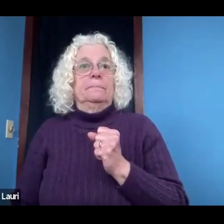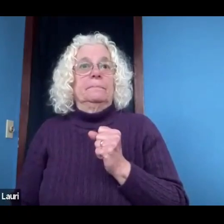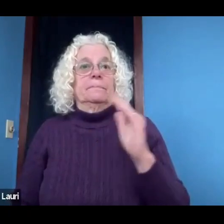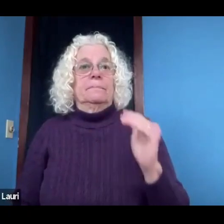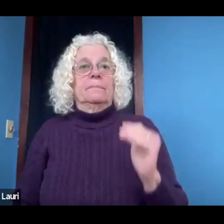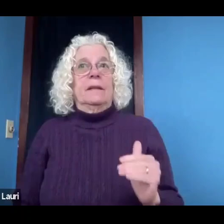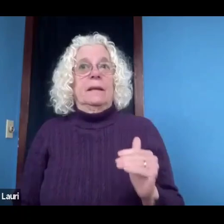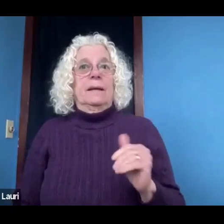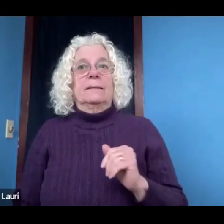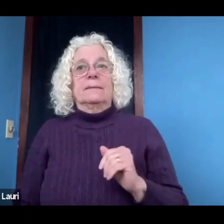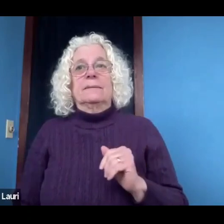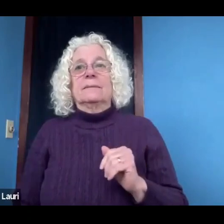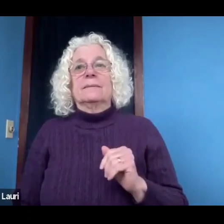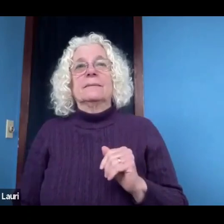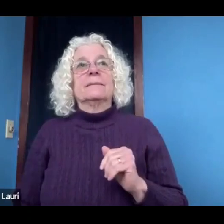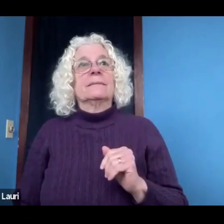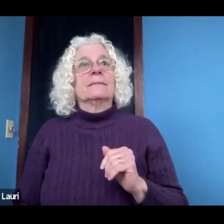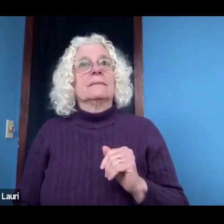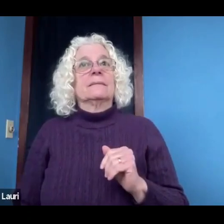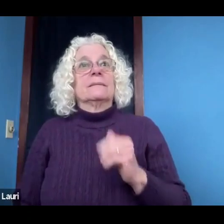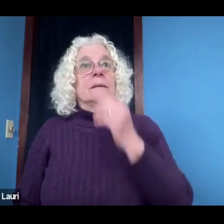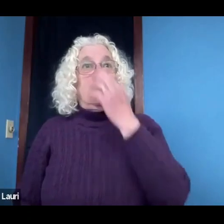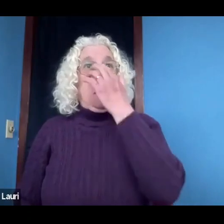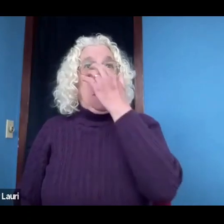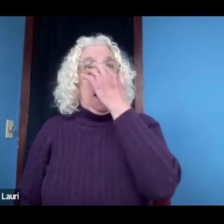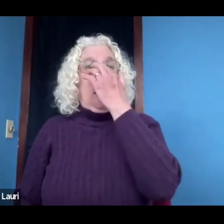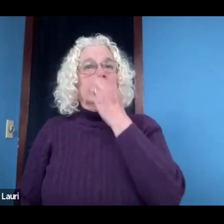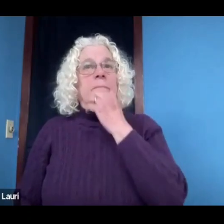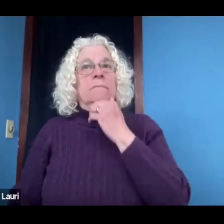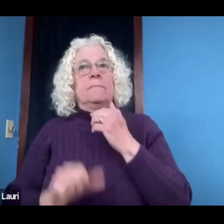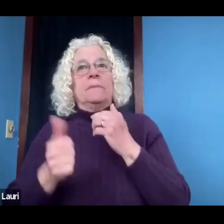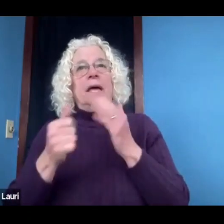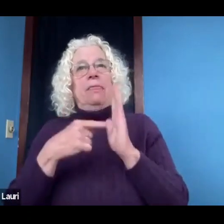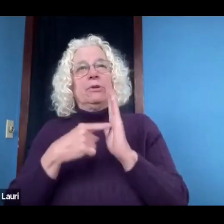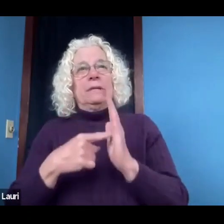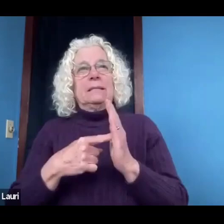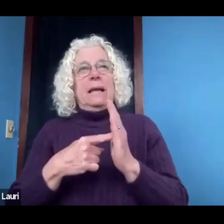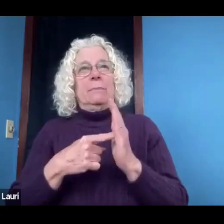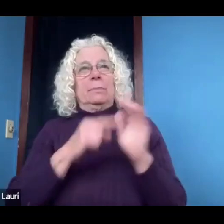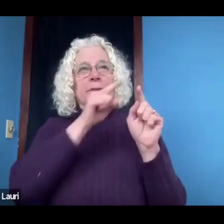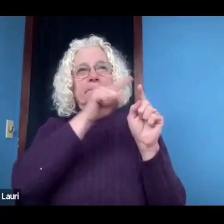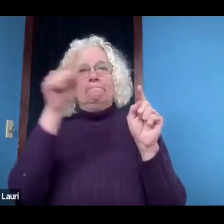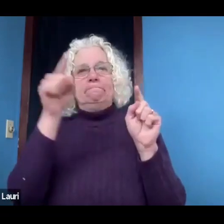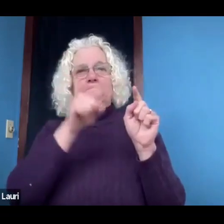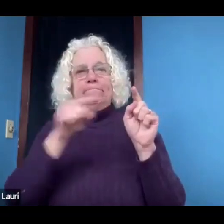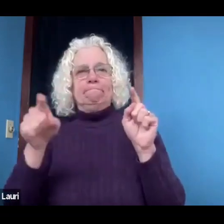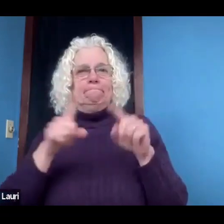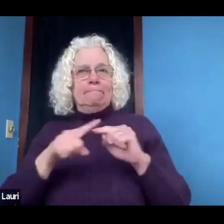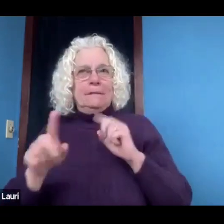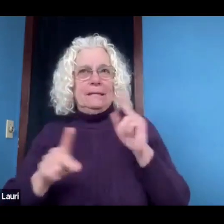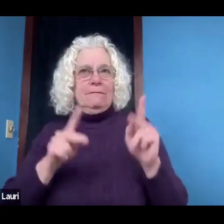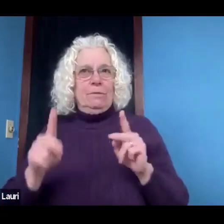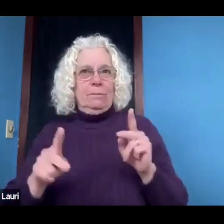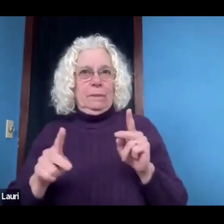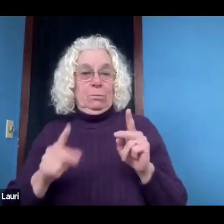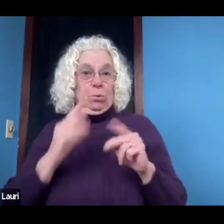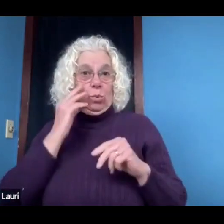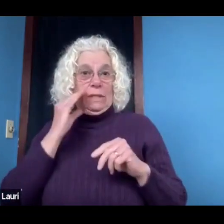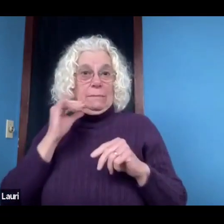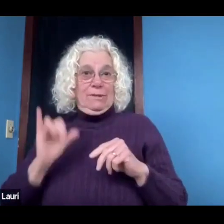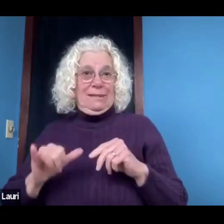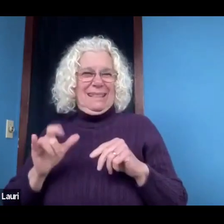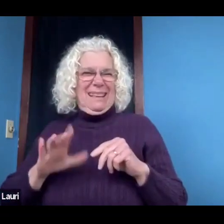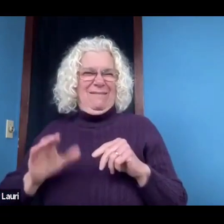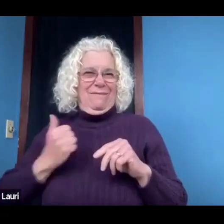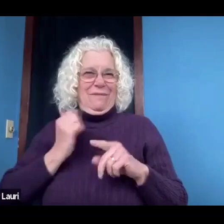Next slide, please. So just some of examples of people who are actually doing these things out in the community.